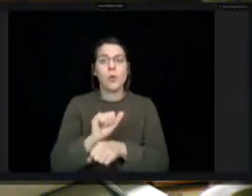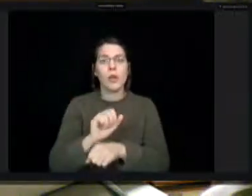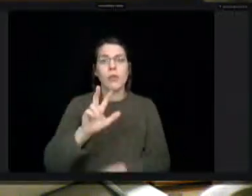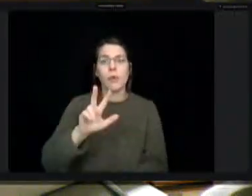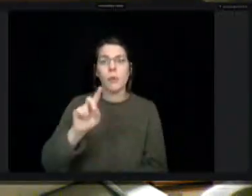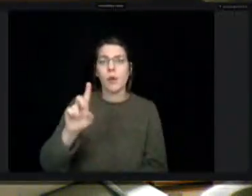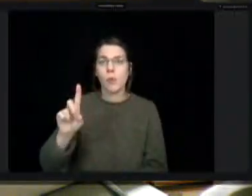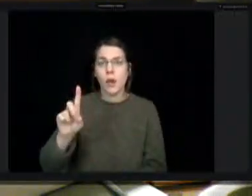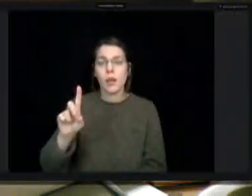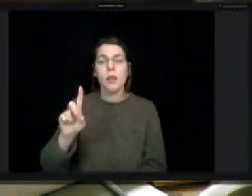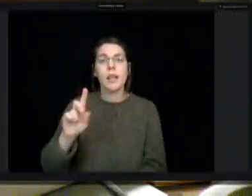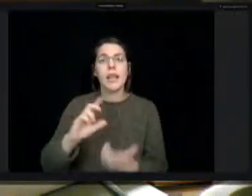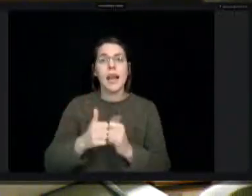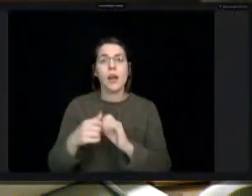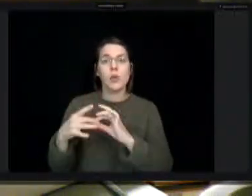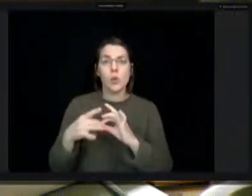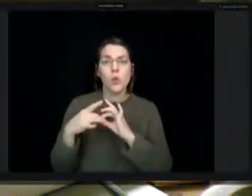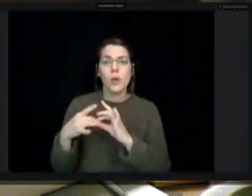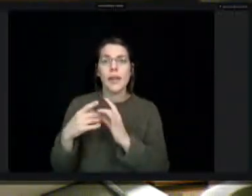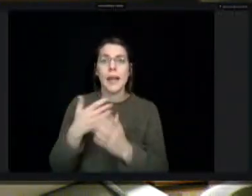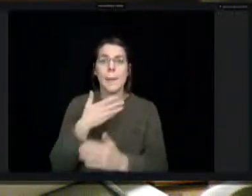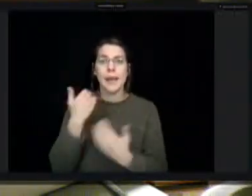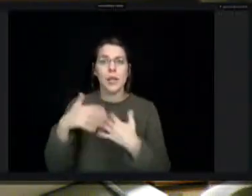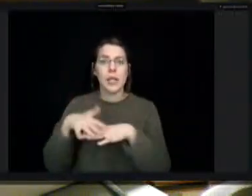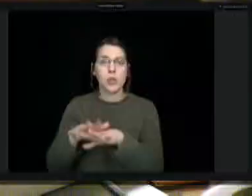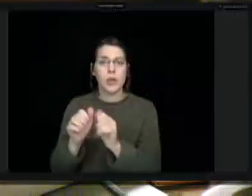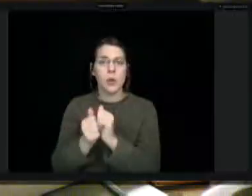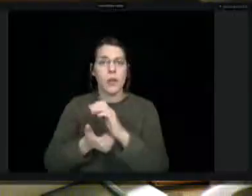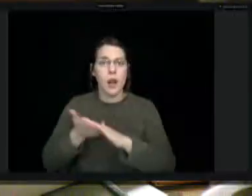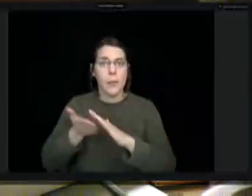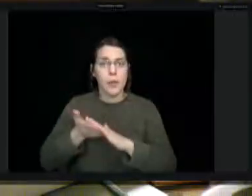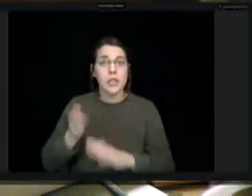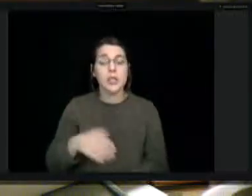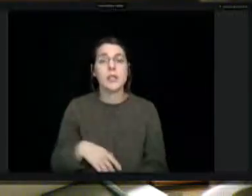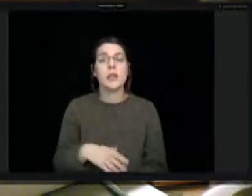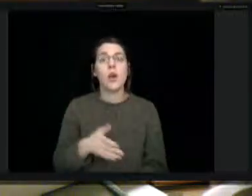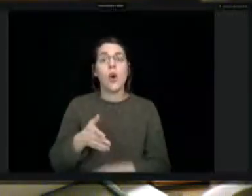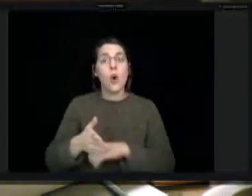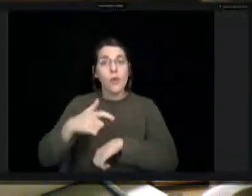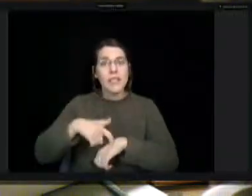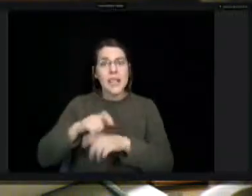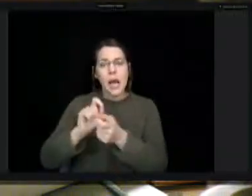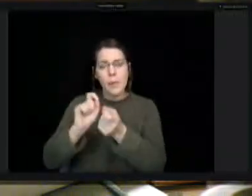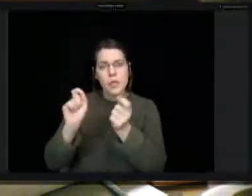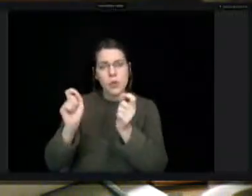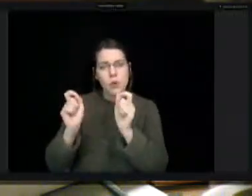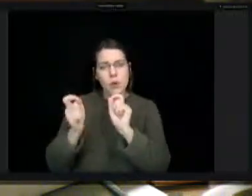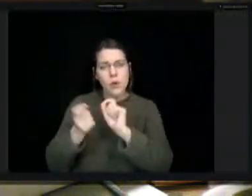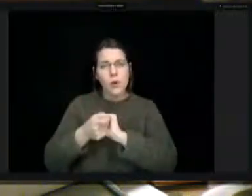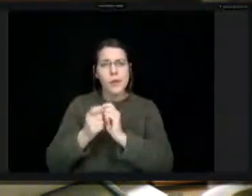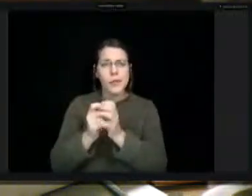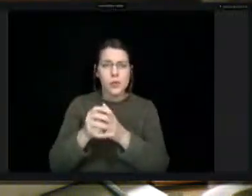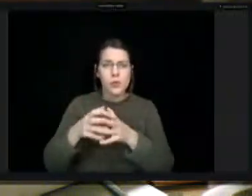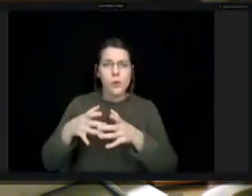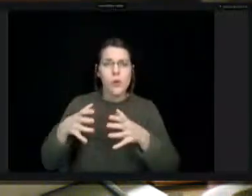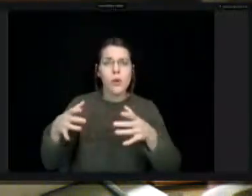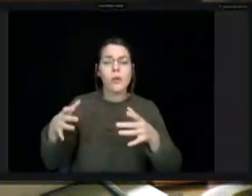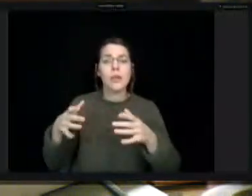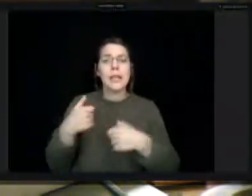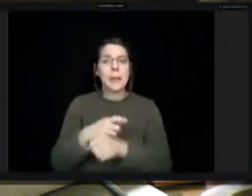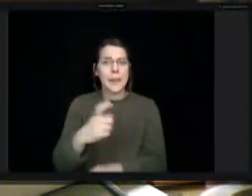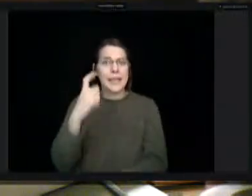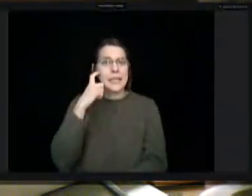and better integrate that with operations. As that has evolved over time and it has grown, it makes sense to place that 311